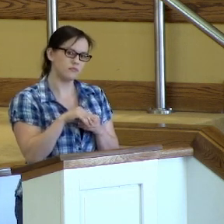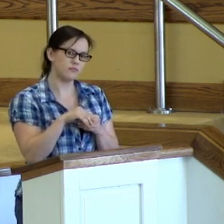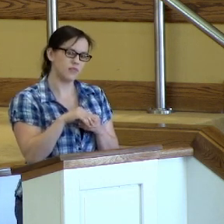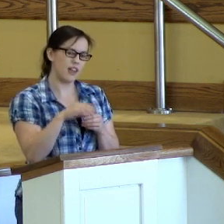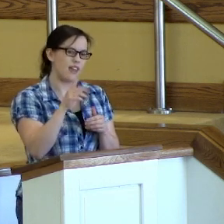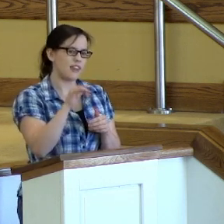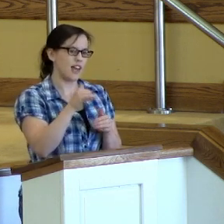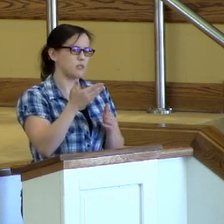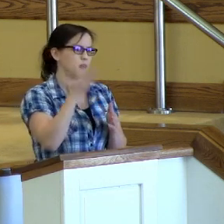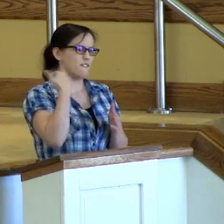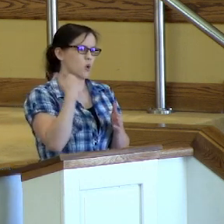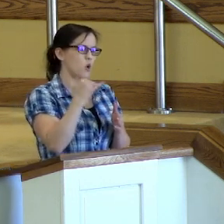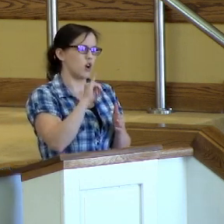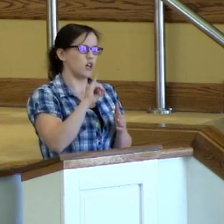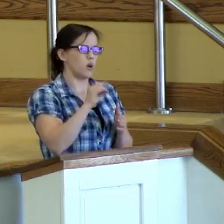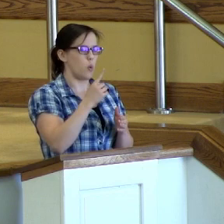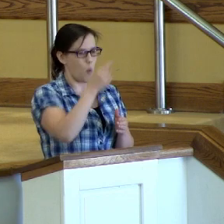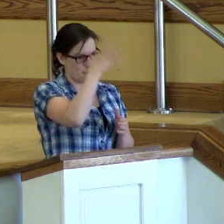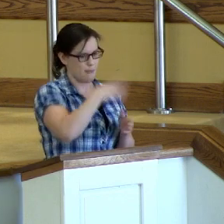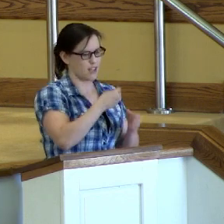to. So